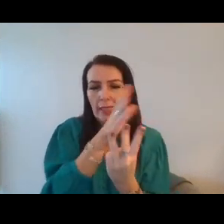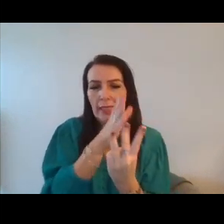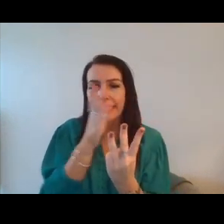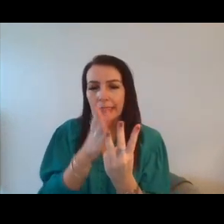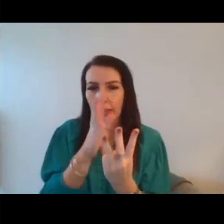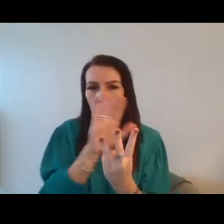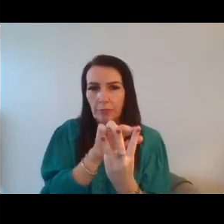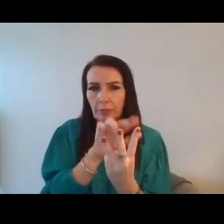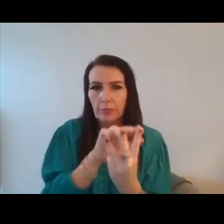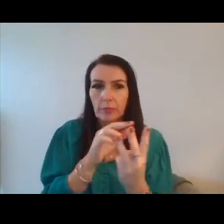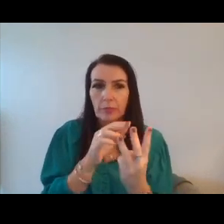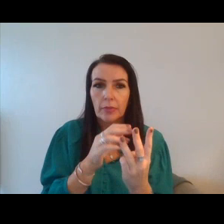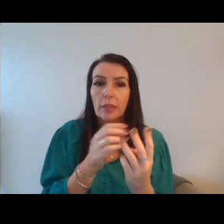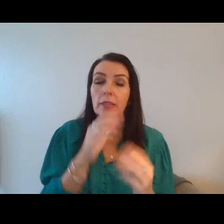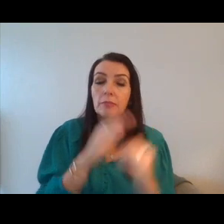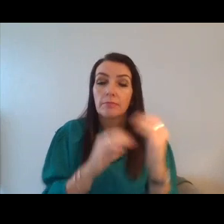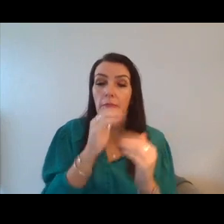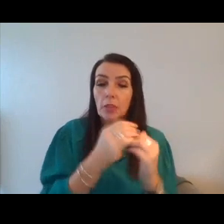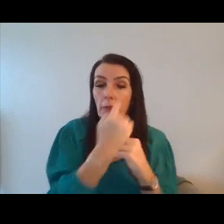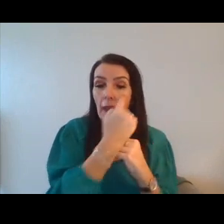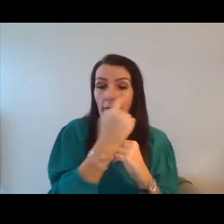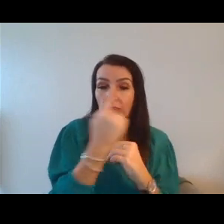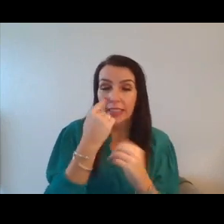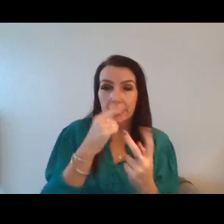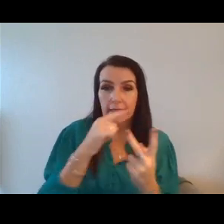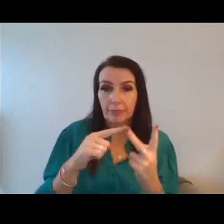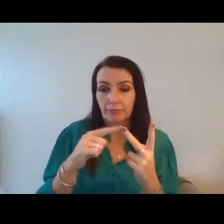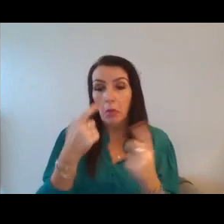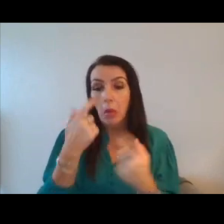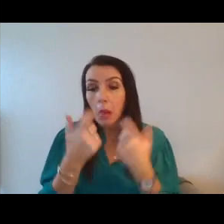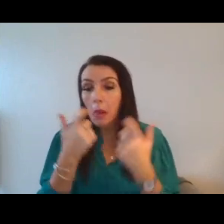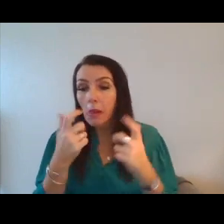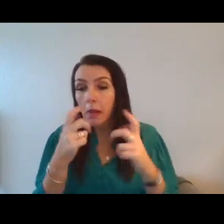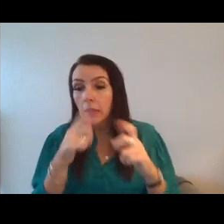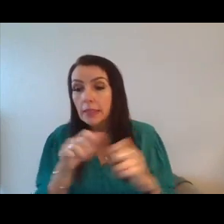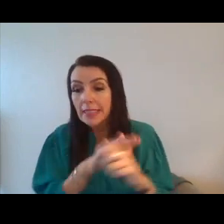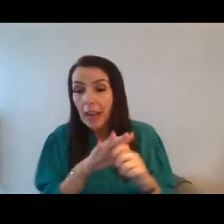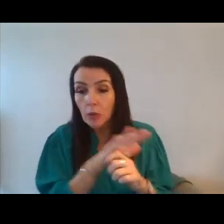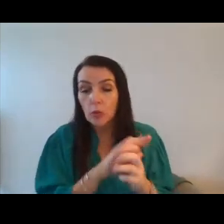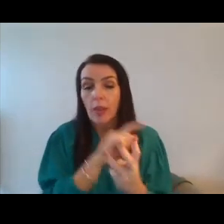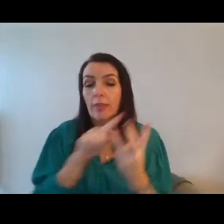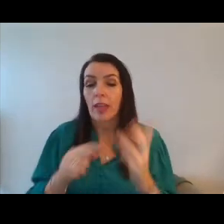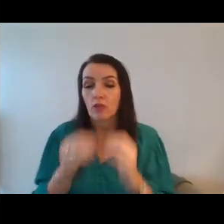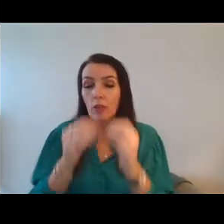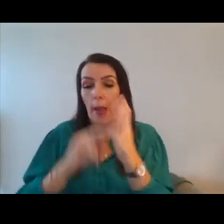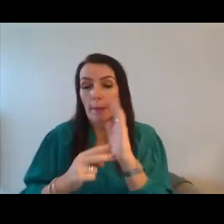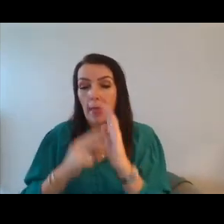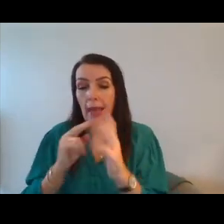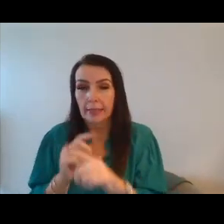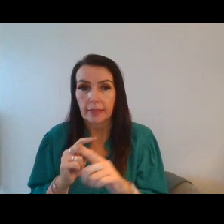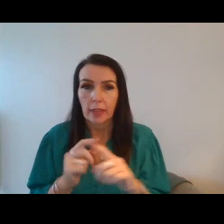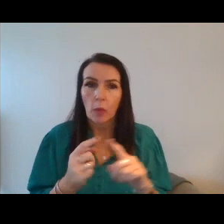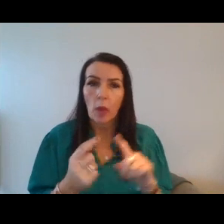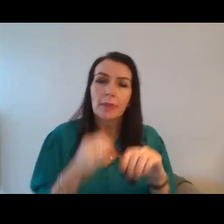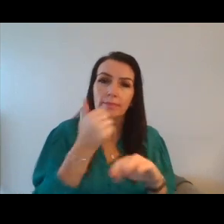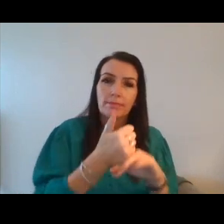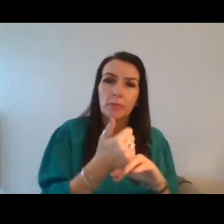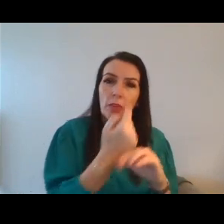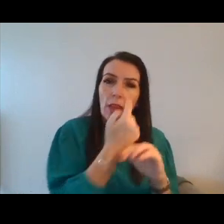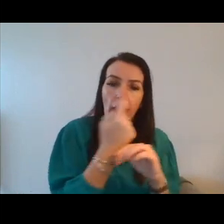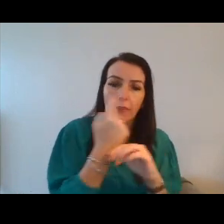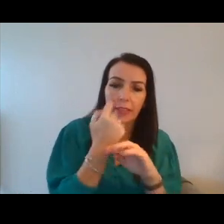So building an evidence base, exploring scenarios, and then creating a plan. Now, when we say building an evidence base, this typically